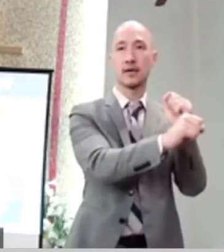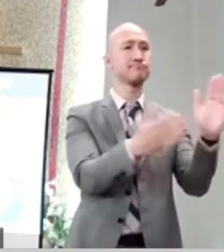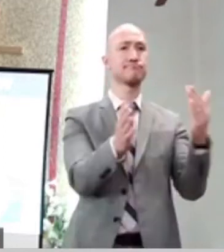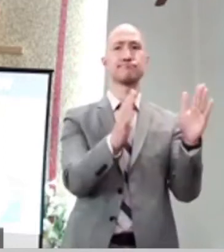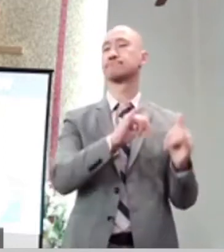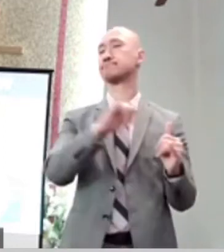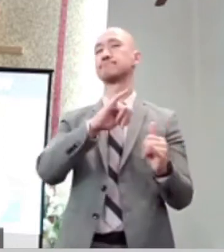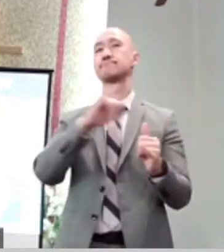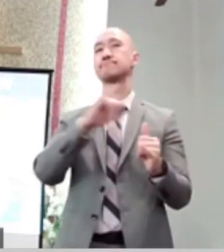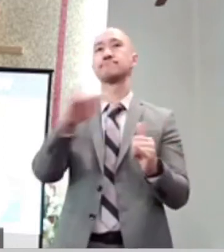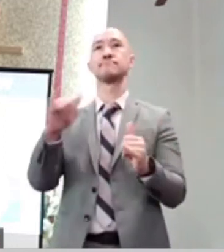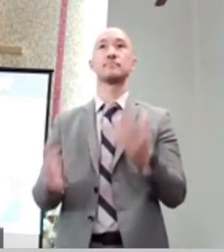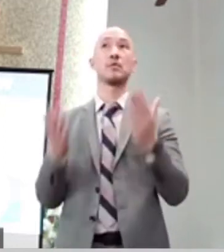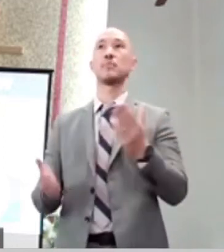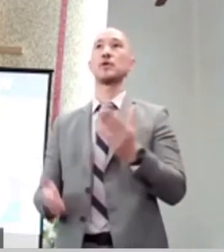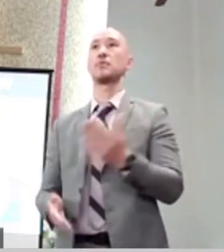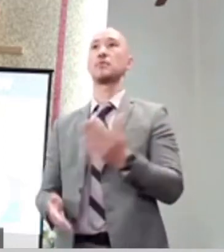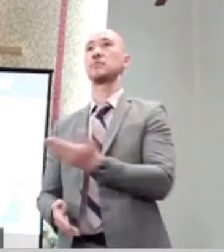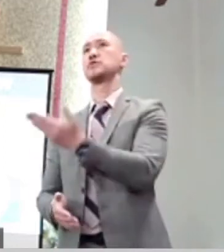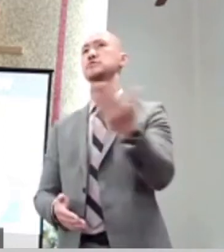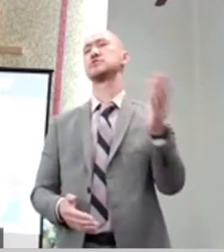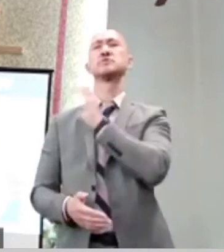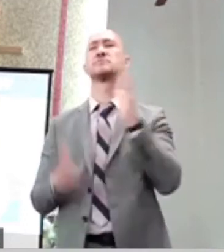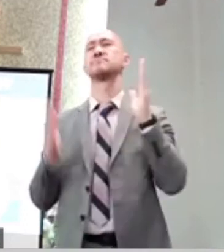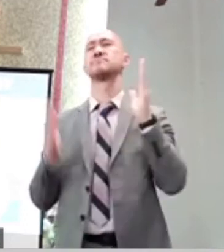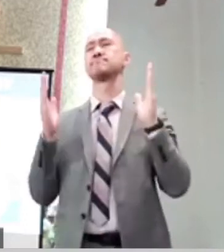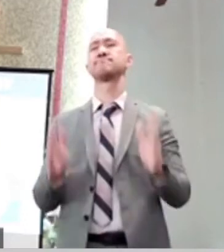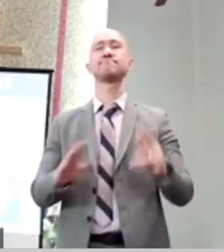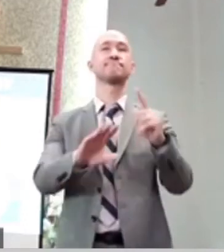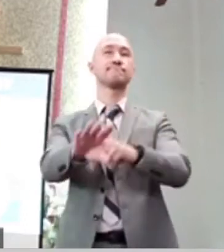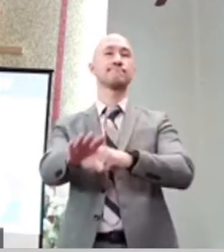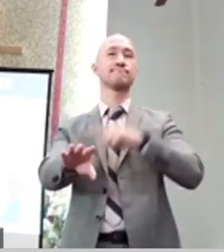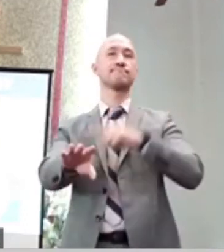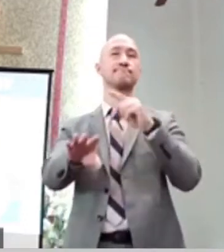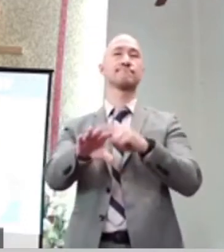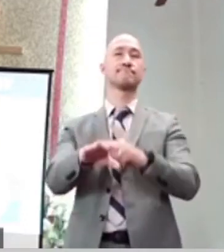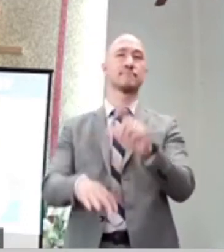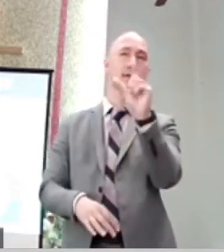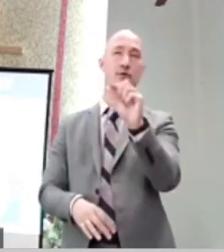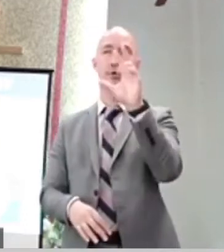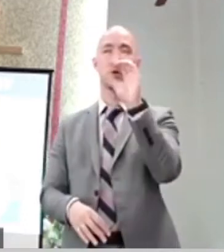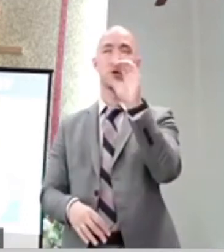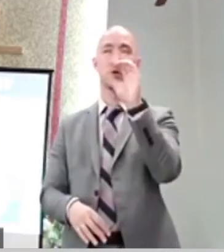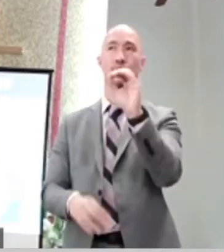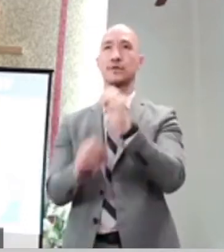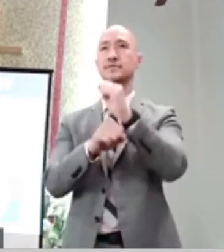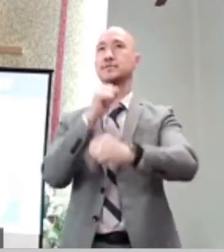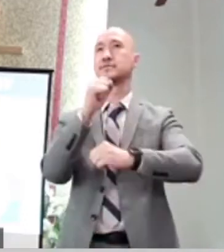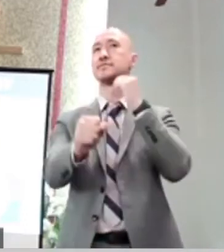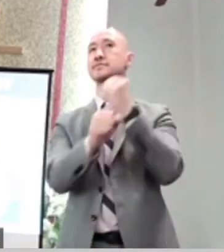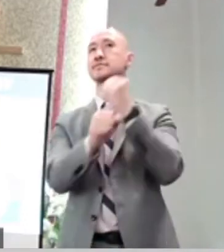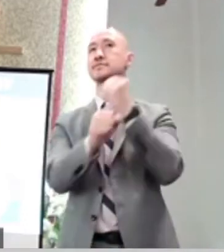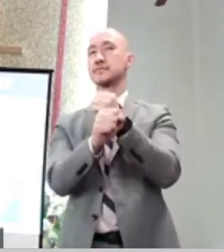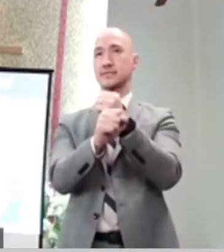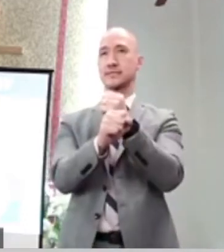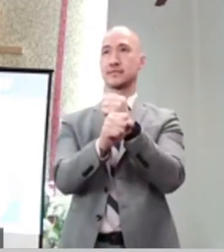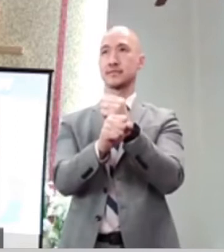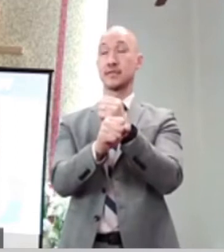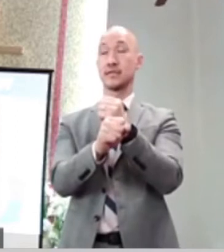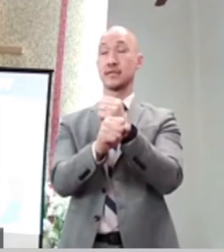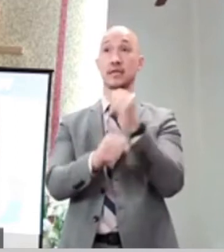Christians, we can be Christians for a long time, 10 years, 20 years, 30 years. And if you have a relationship with the